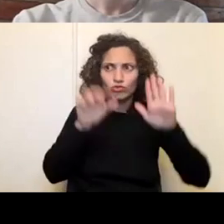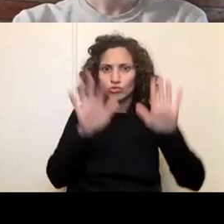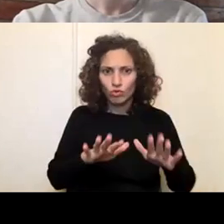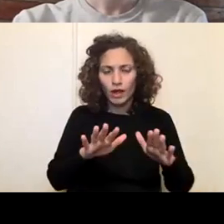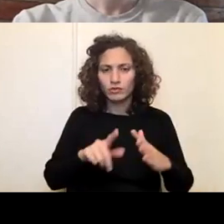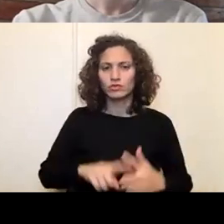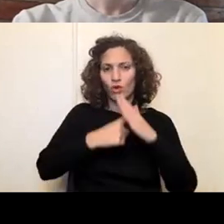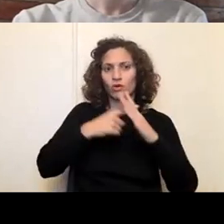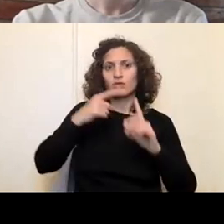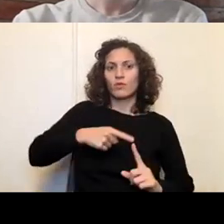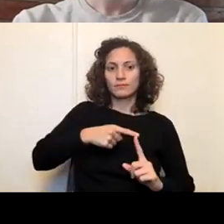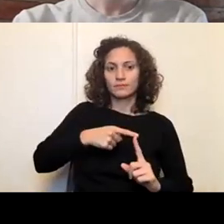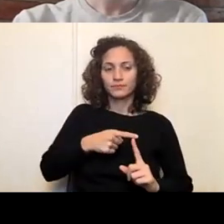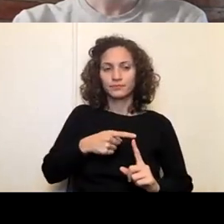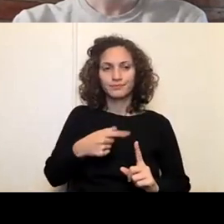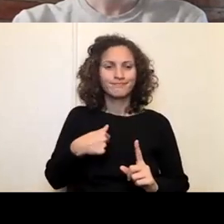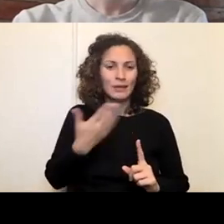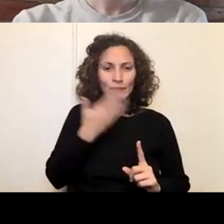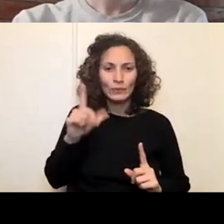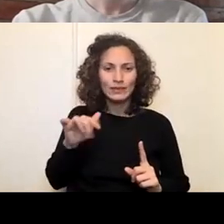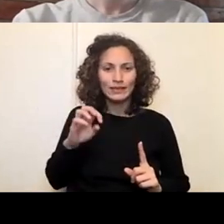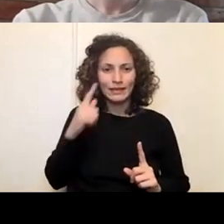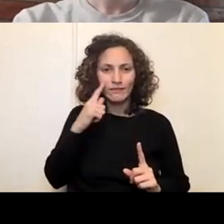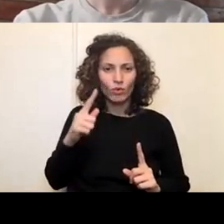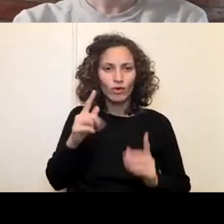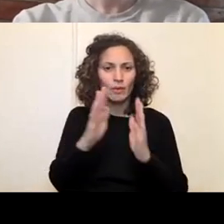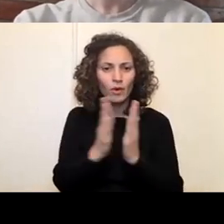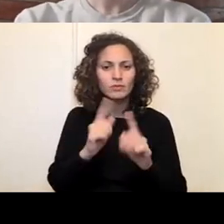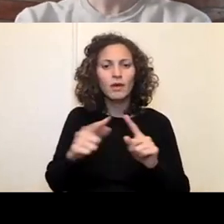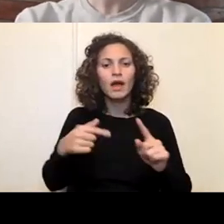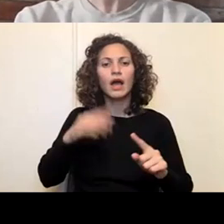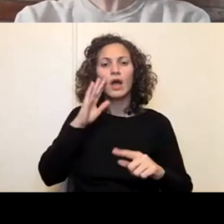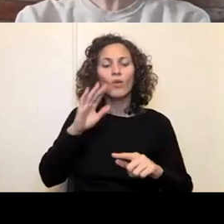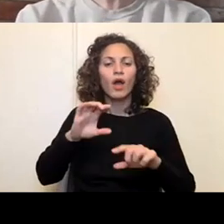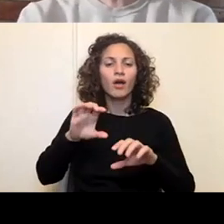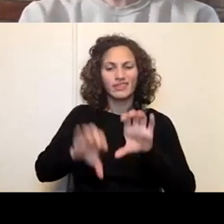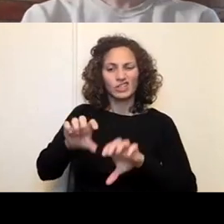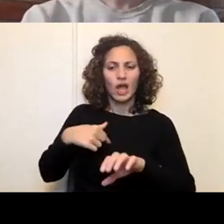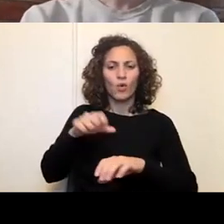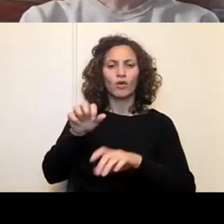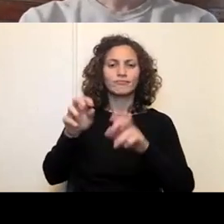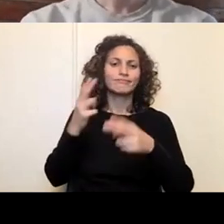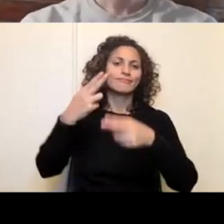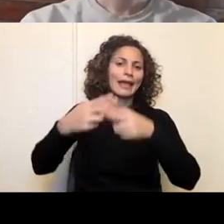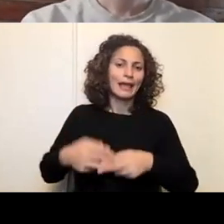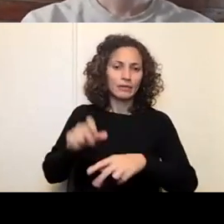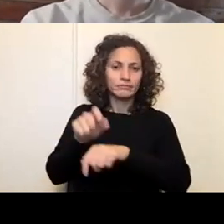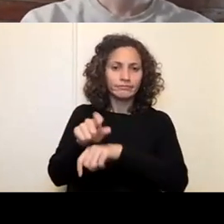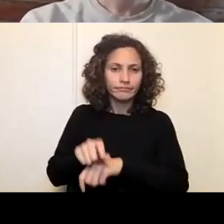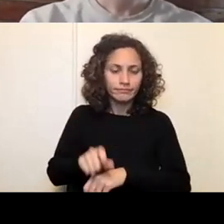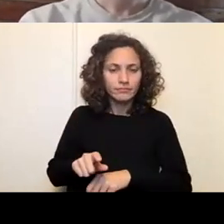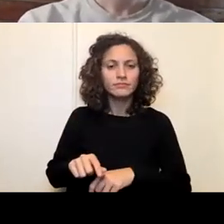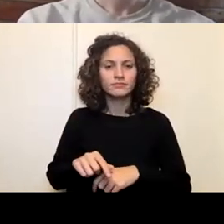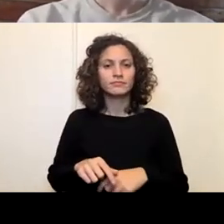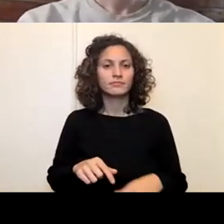put the, I don't have links for the books, but I'll put the name of the books into the chat.